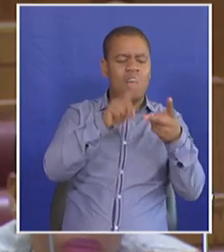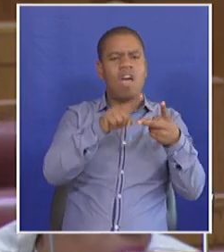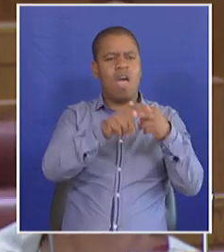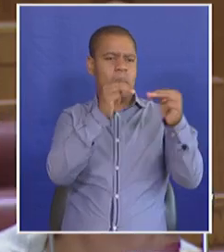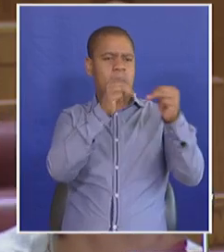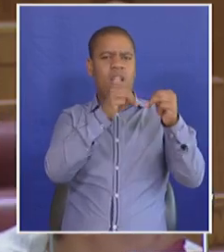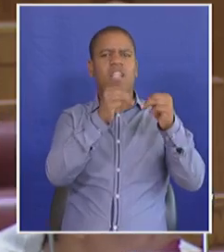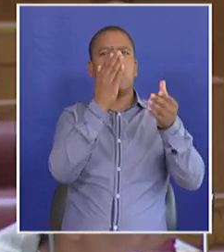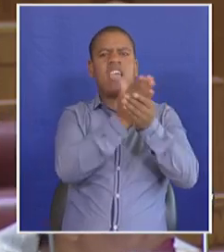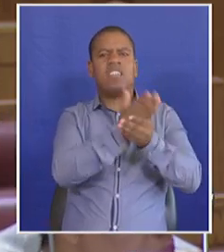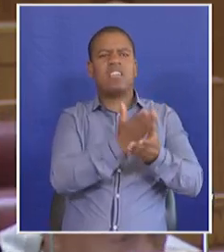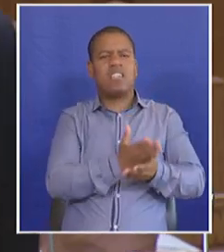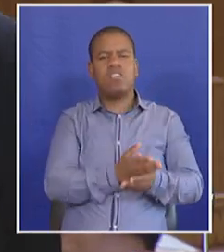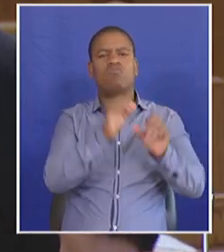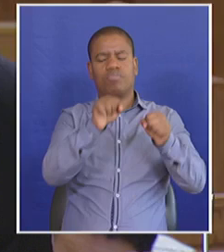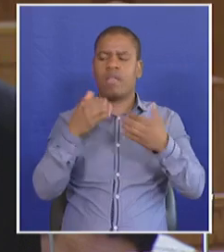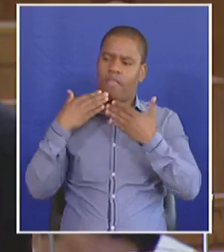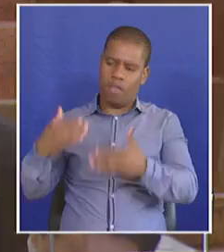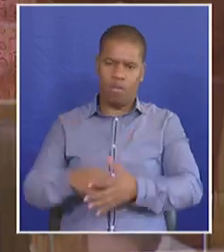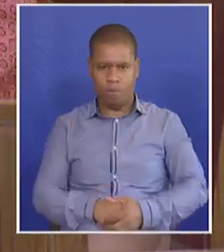reported to the police. Thank you very much, ma'am.